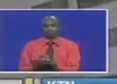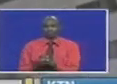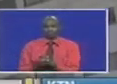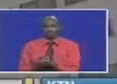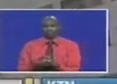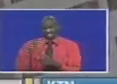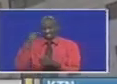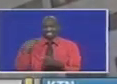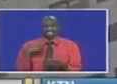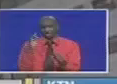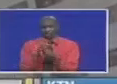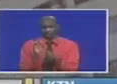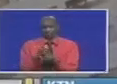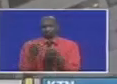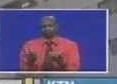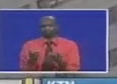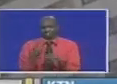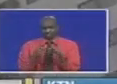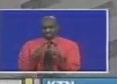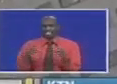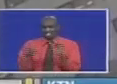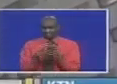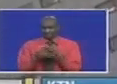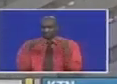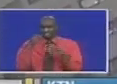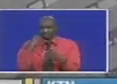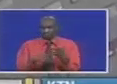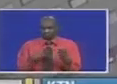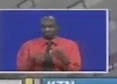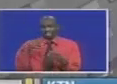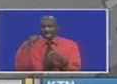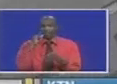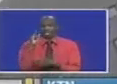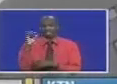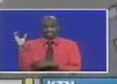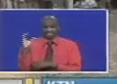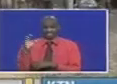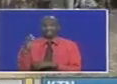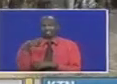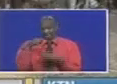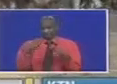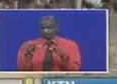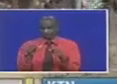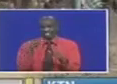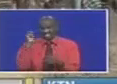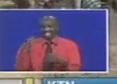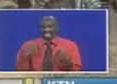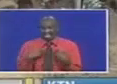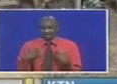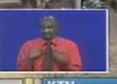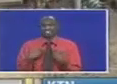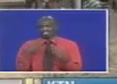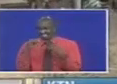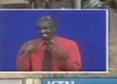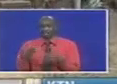Kenya has a lot on its plate. Deputy President William Ruto's trial is ongoing at The Hague. Kenya is backing efforts to find